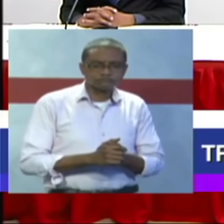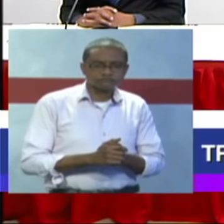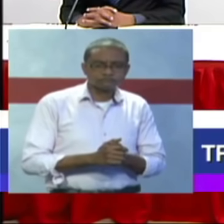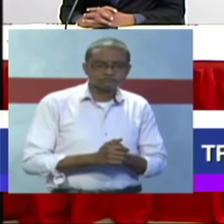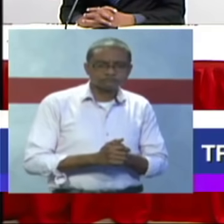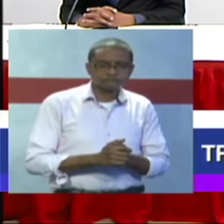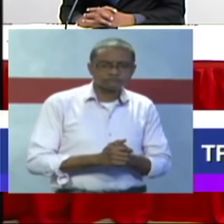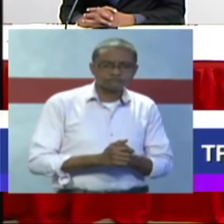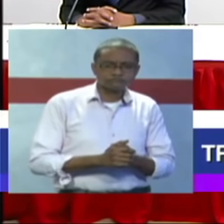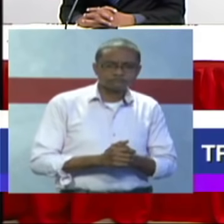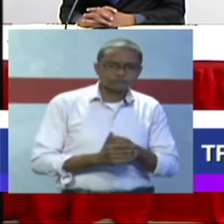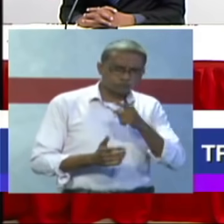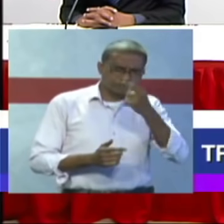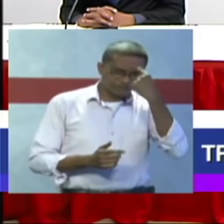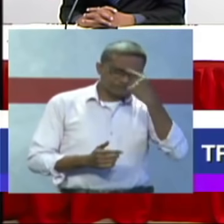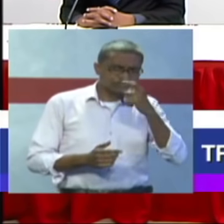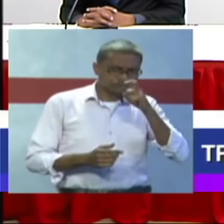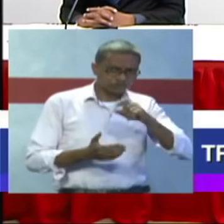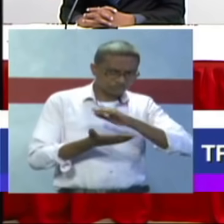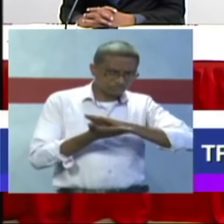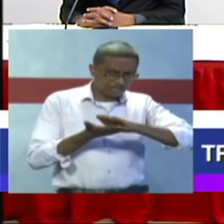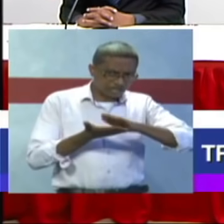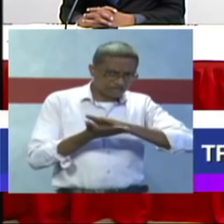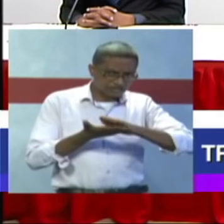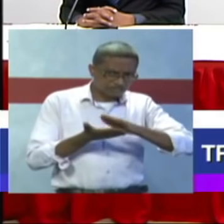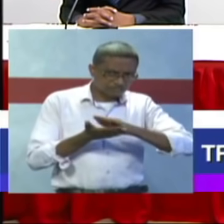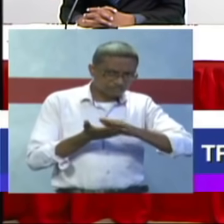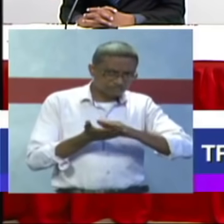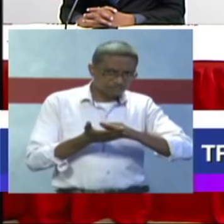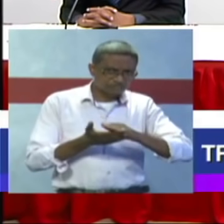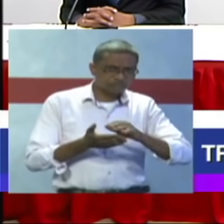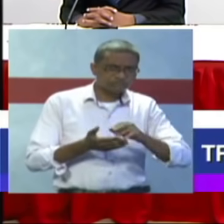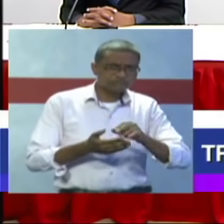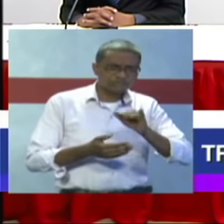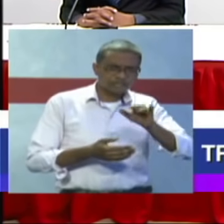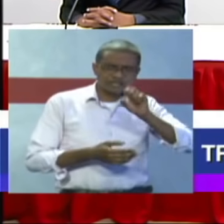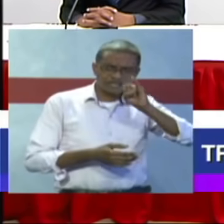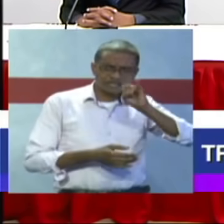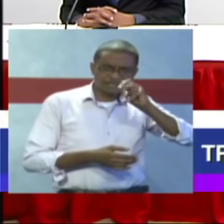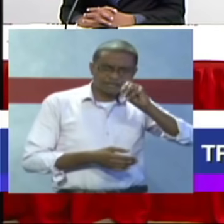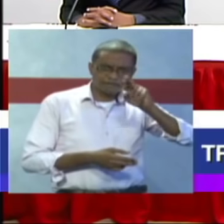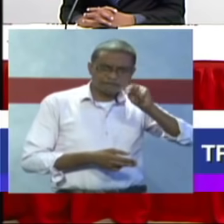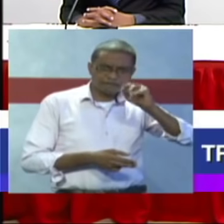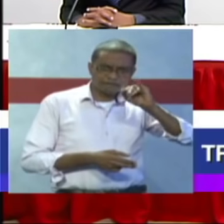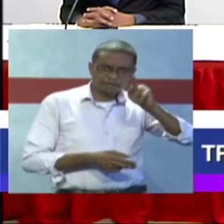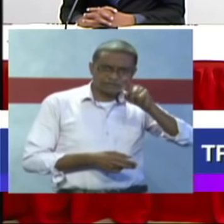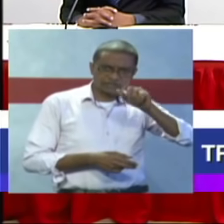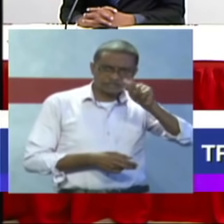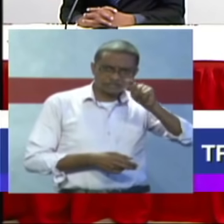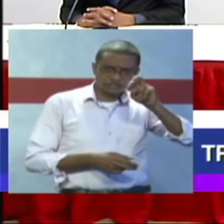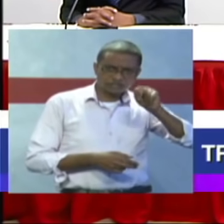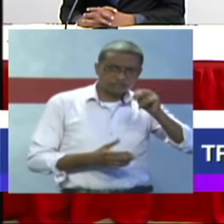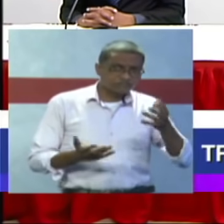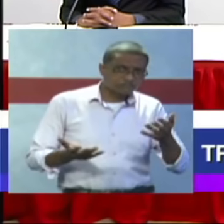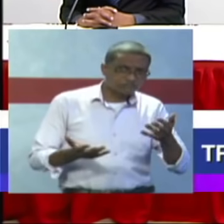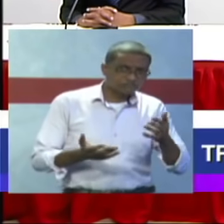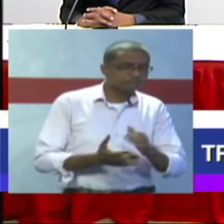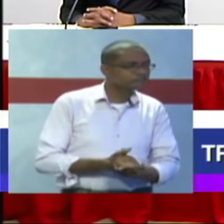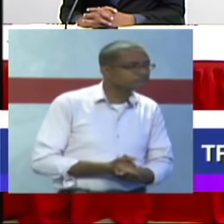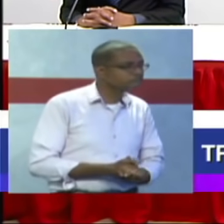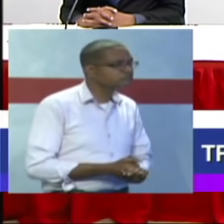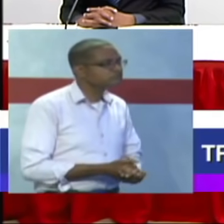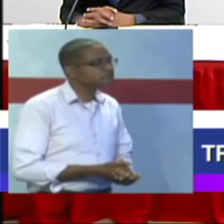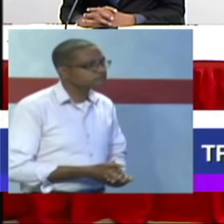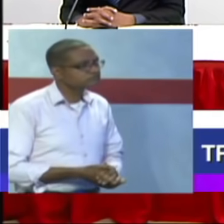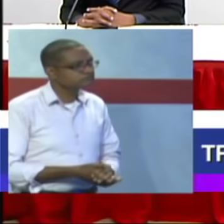Thank you. Okay, thank you for the two questions. They're actually both policy questions. So with respect to the second, as the